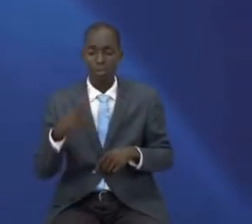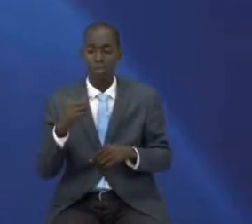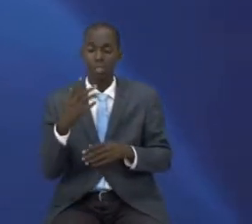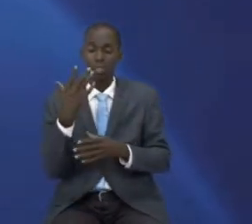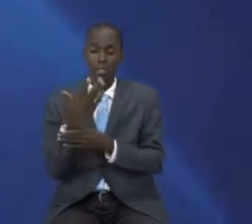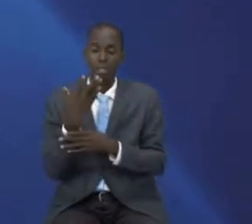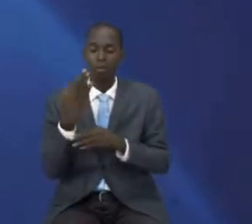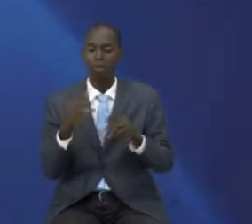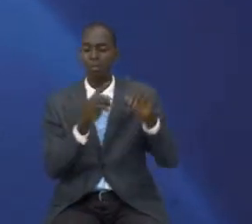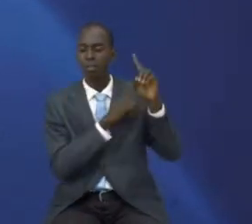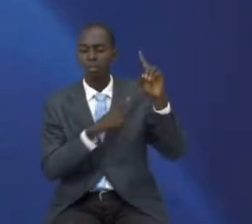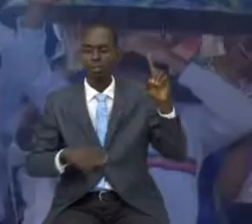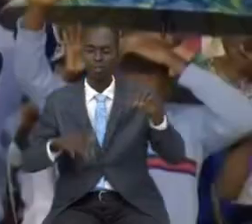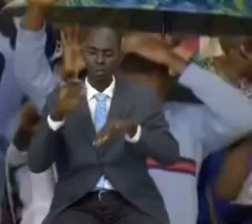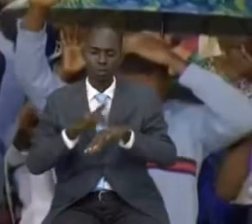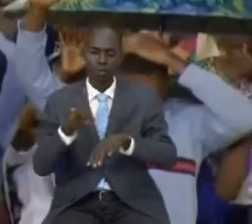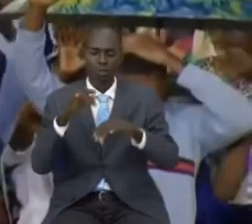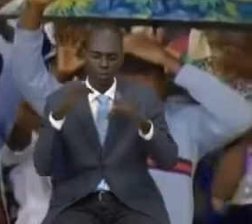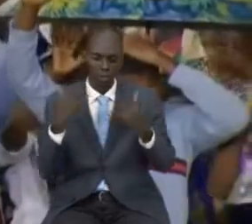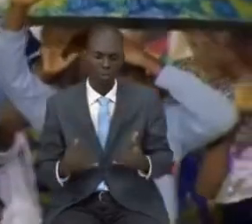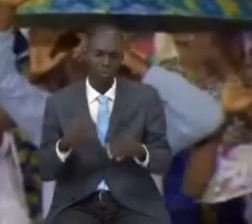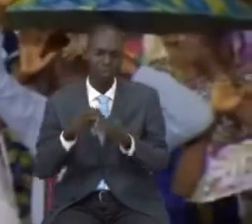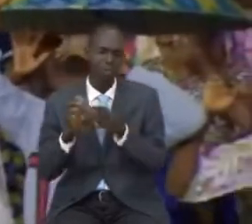the Lord touch you right now.